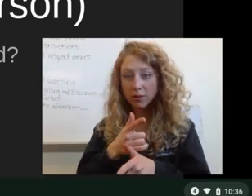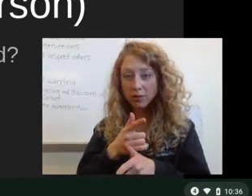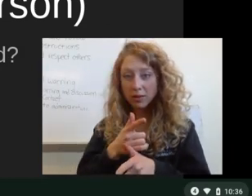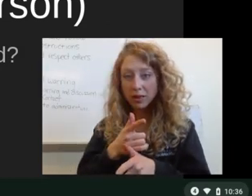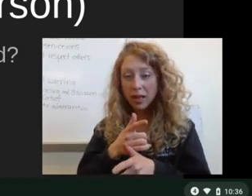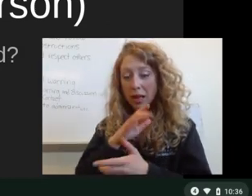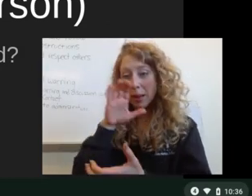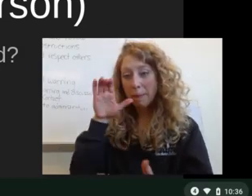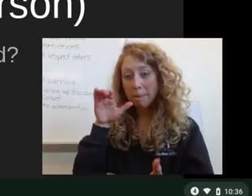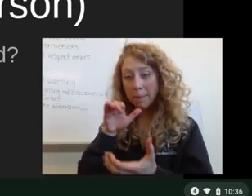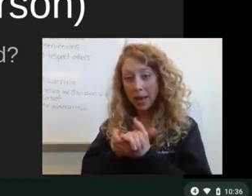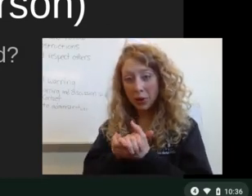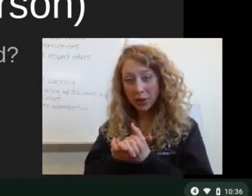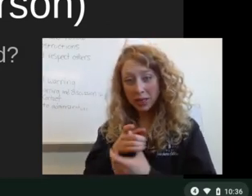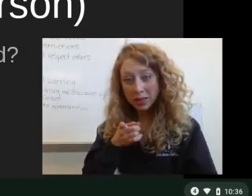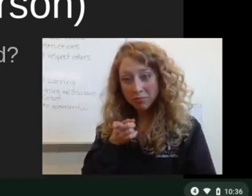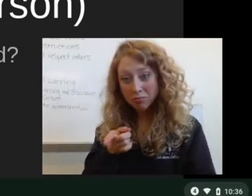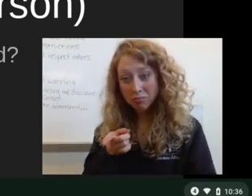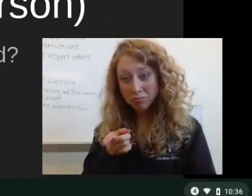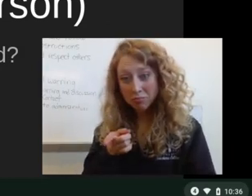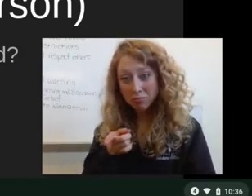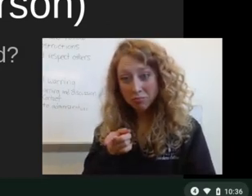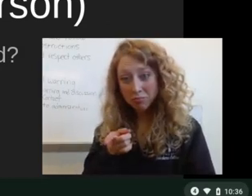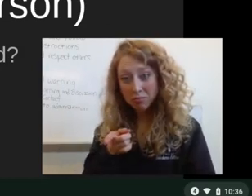brother married,